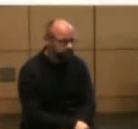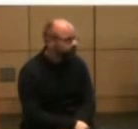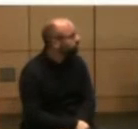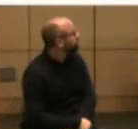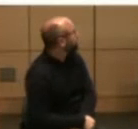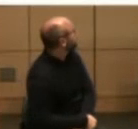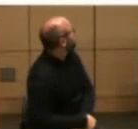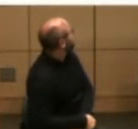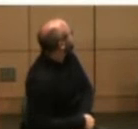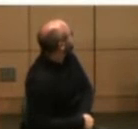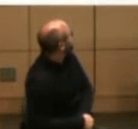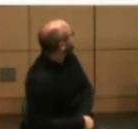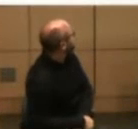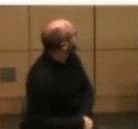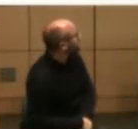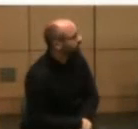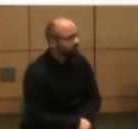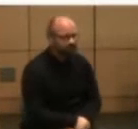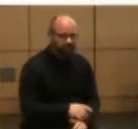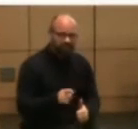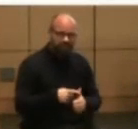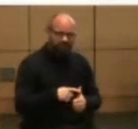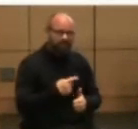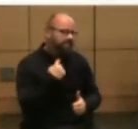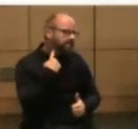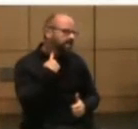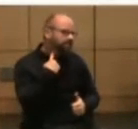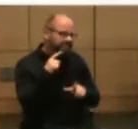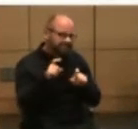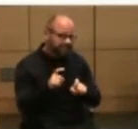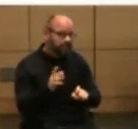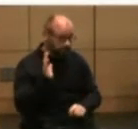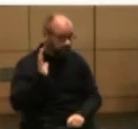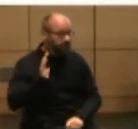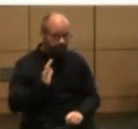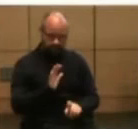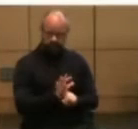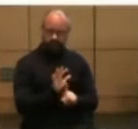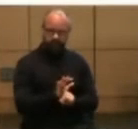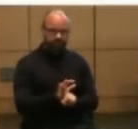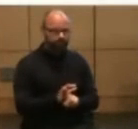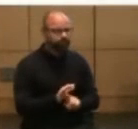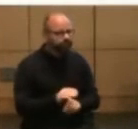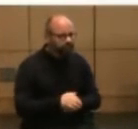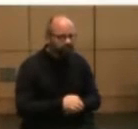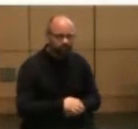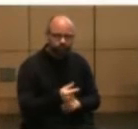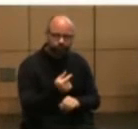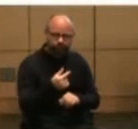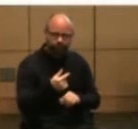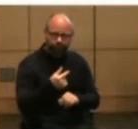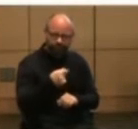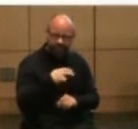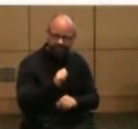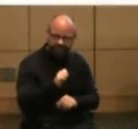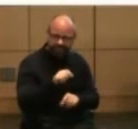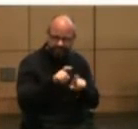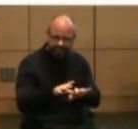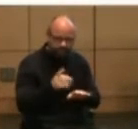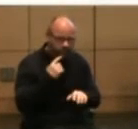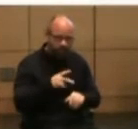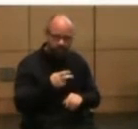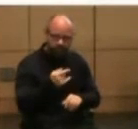Thyroid tests were thought to be very important before we had some gene tests for Pendred syndrome. It's not as often